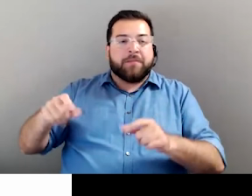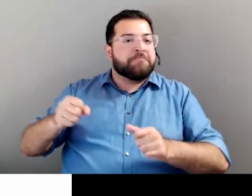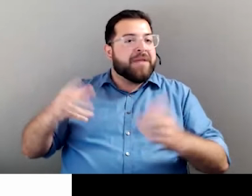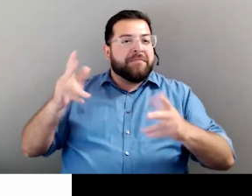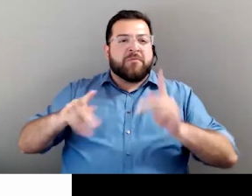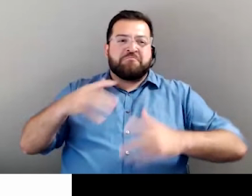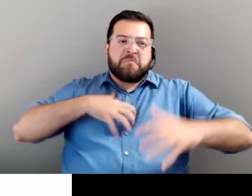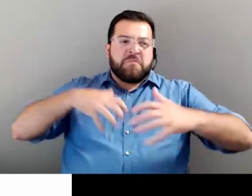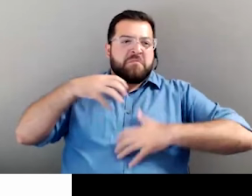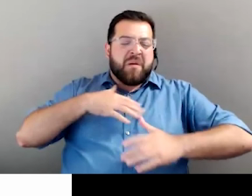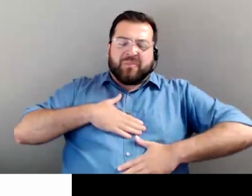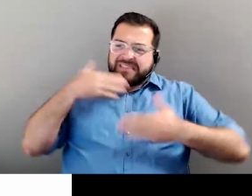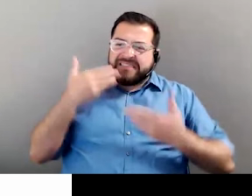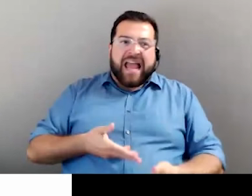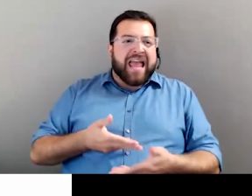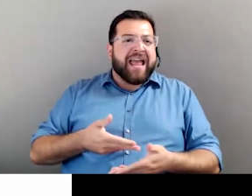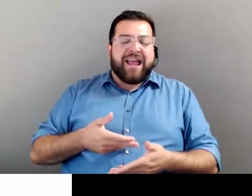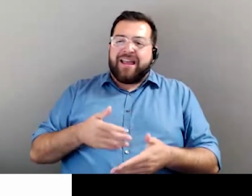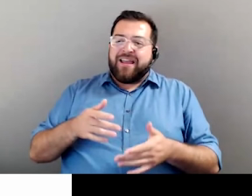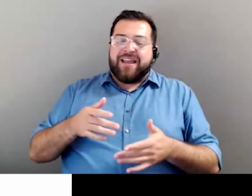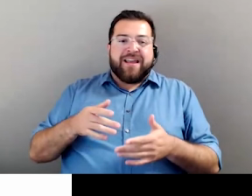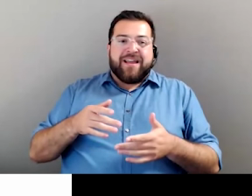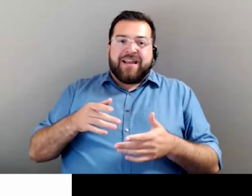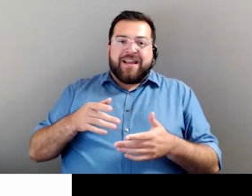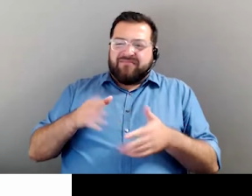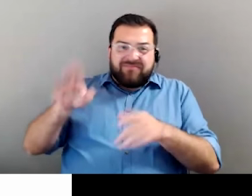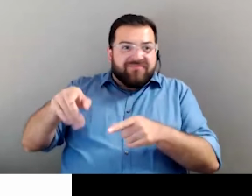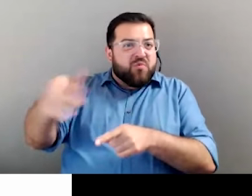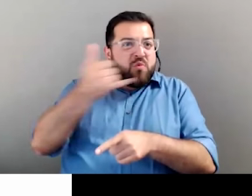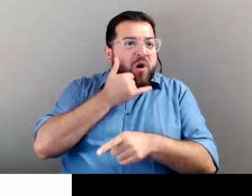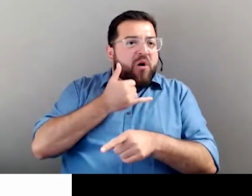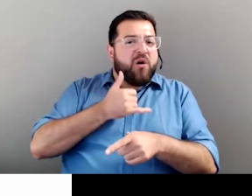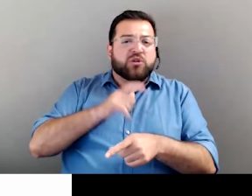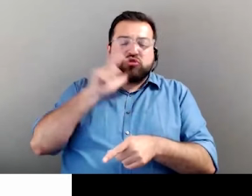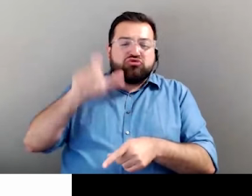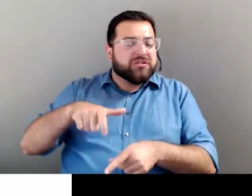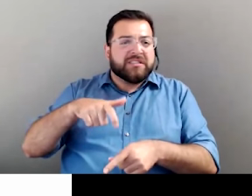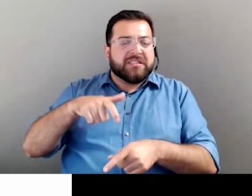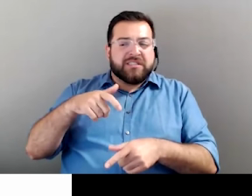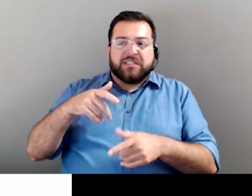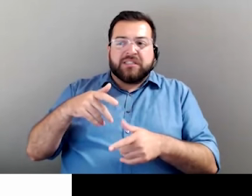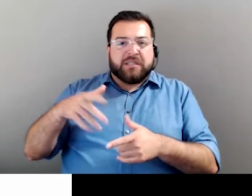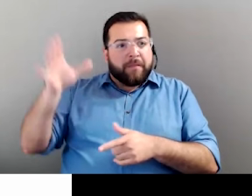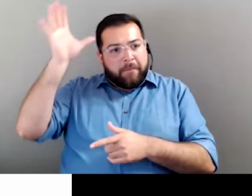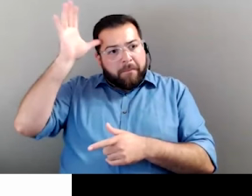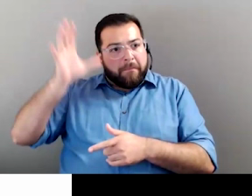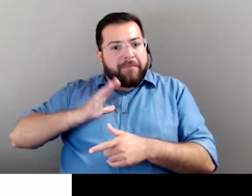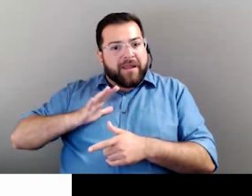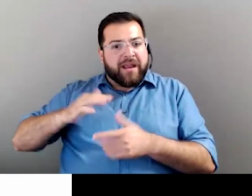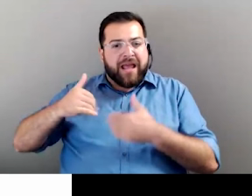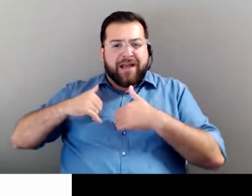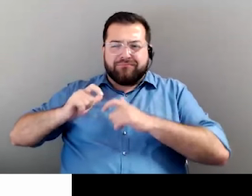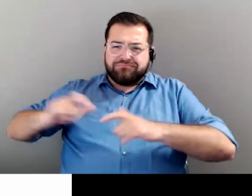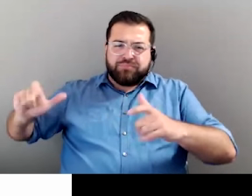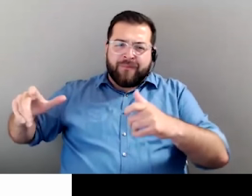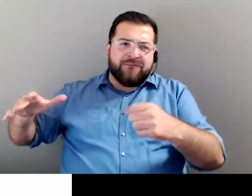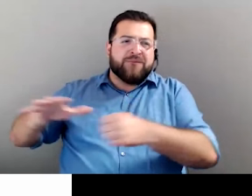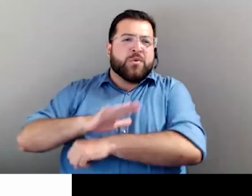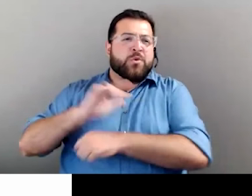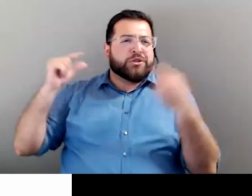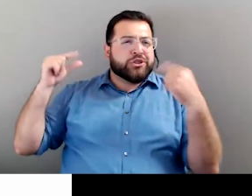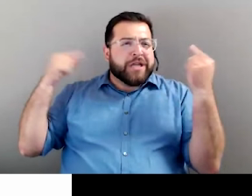is, you know, everyone was kind of basically saying like, hey, this is wrong, you know, like this is not right. Like the men's definitely got like a full gym